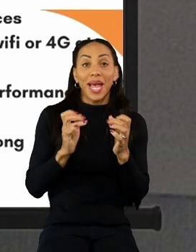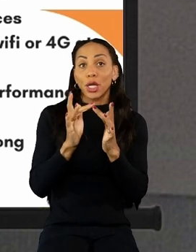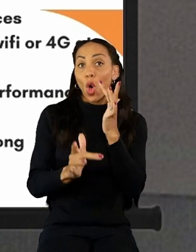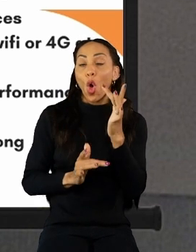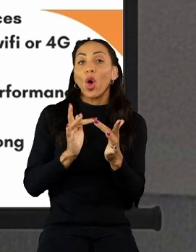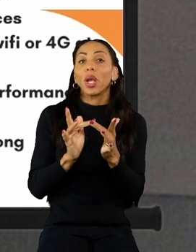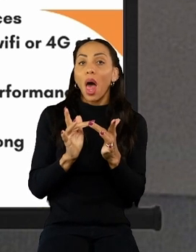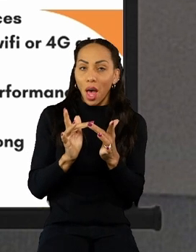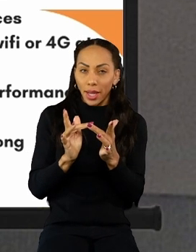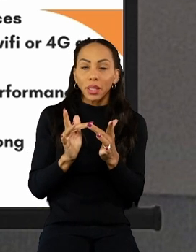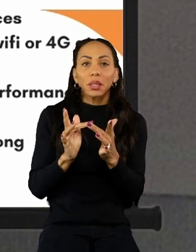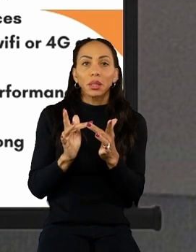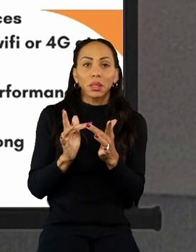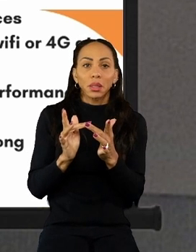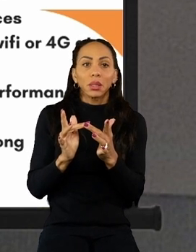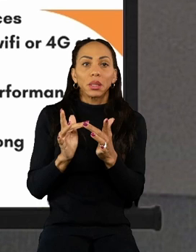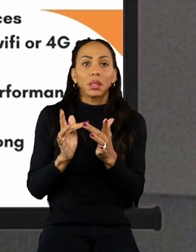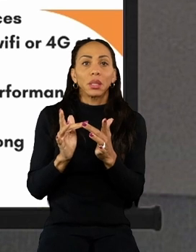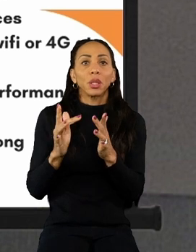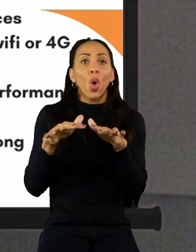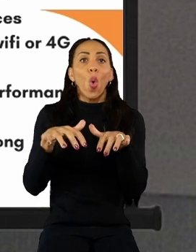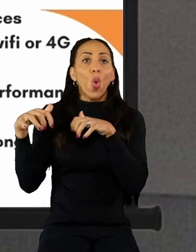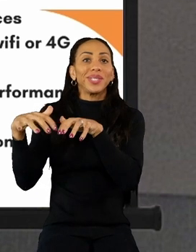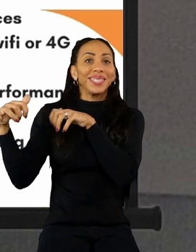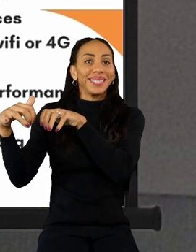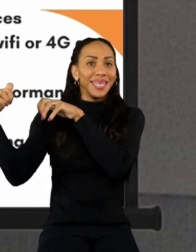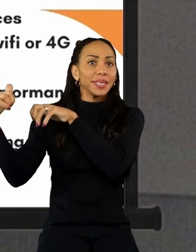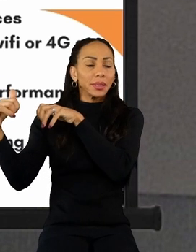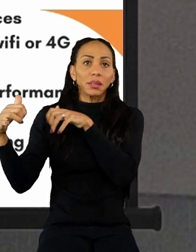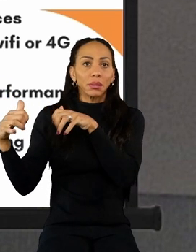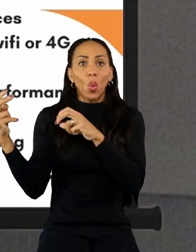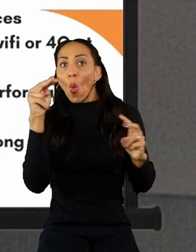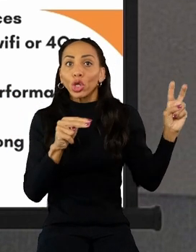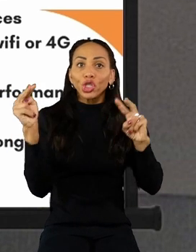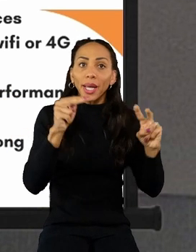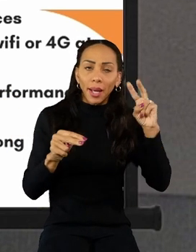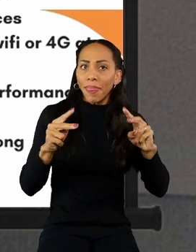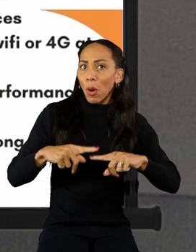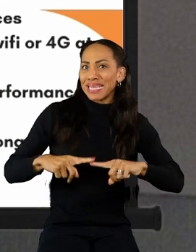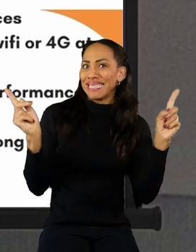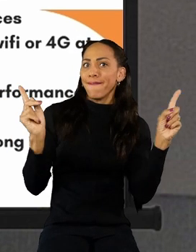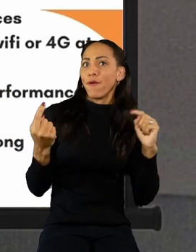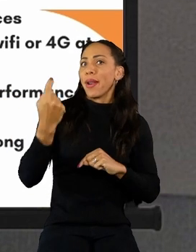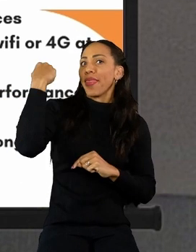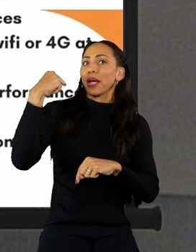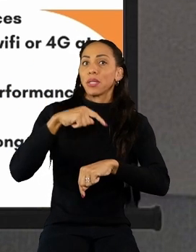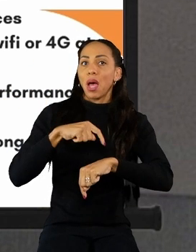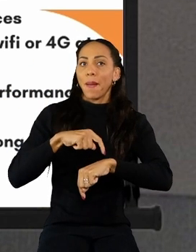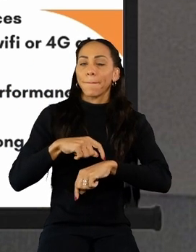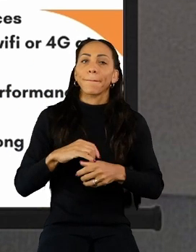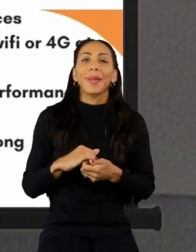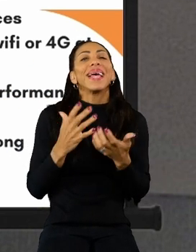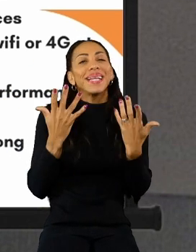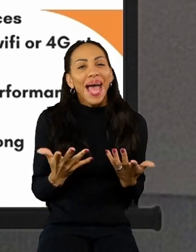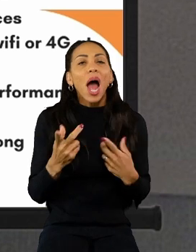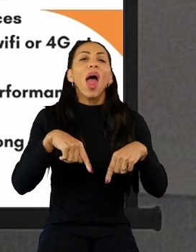And we also obviously had online audiences from other locations, which was unusual at the